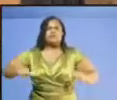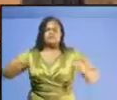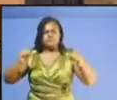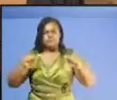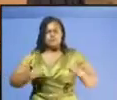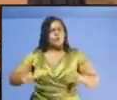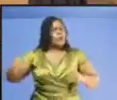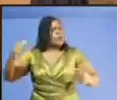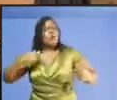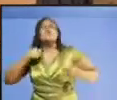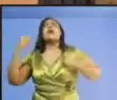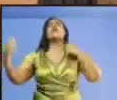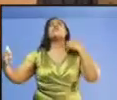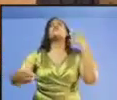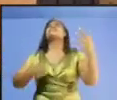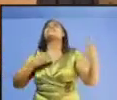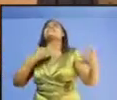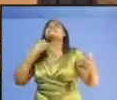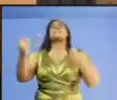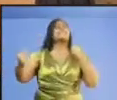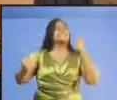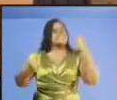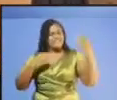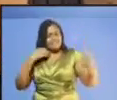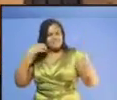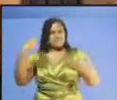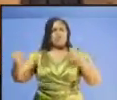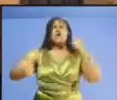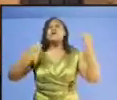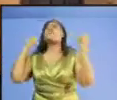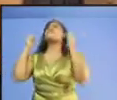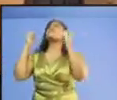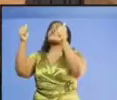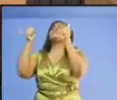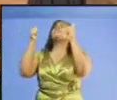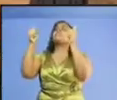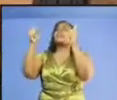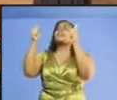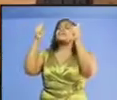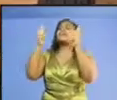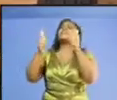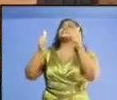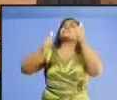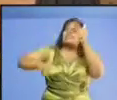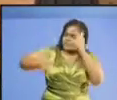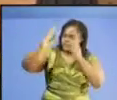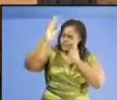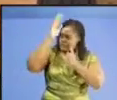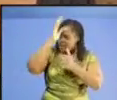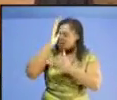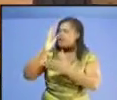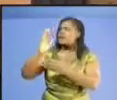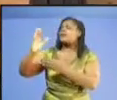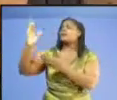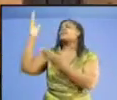I will sing. Oh, I will sing of the goodness of the goodness of God.